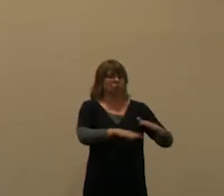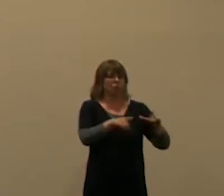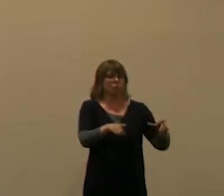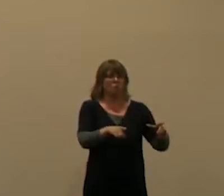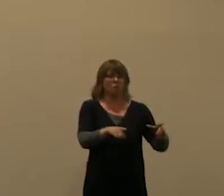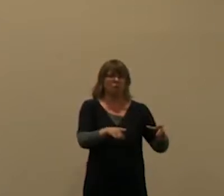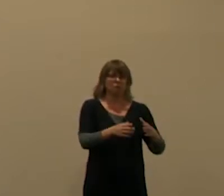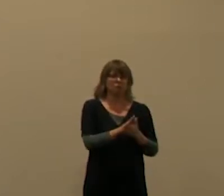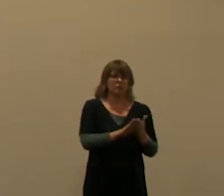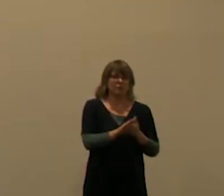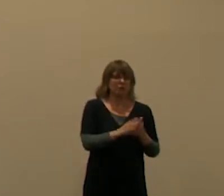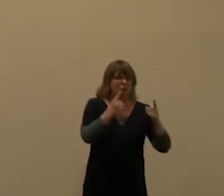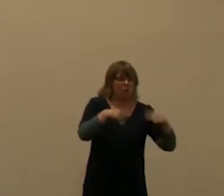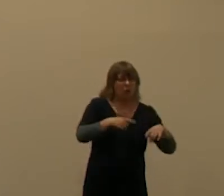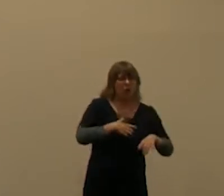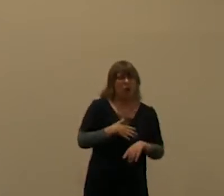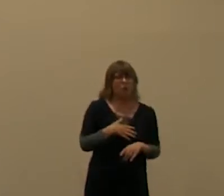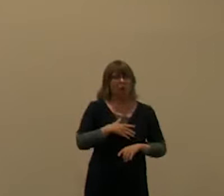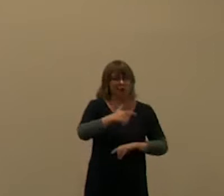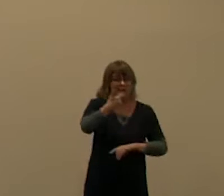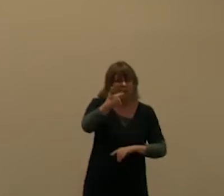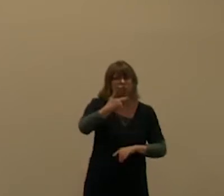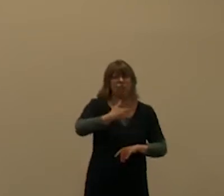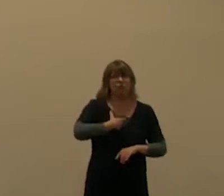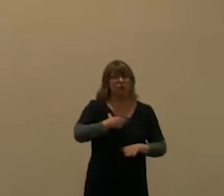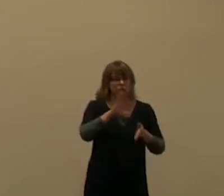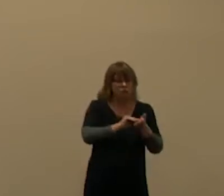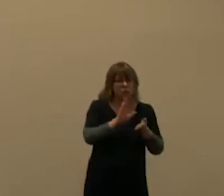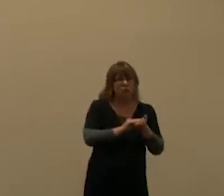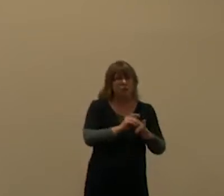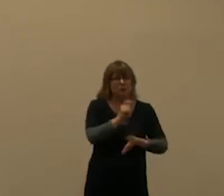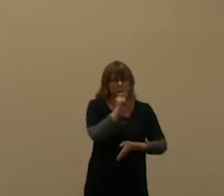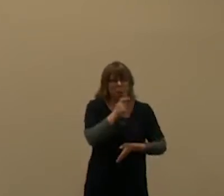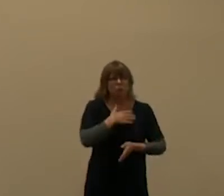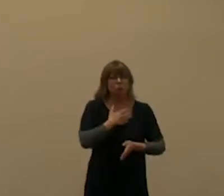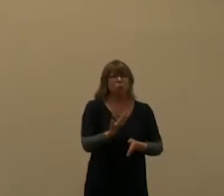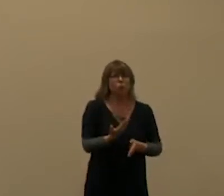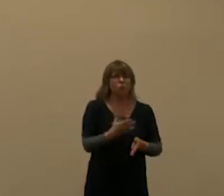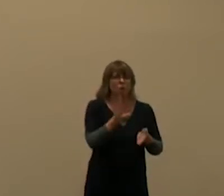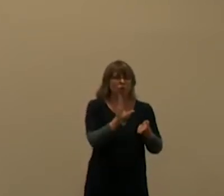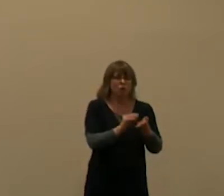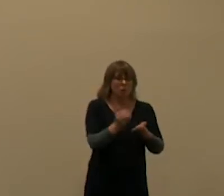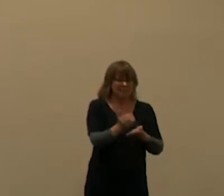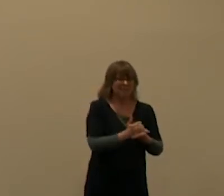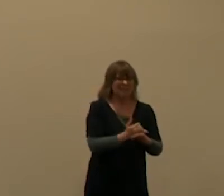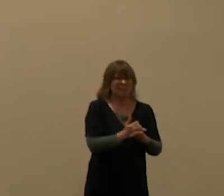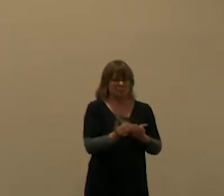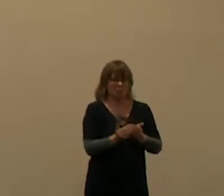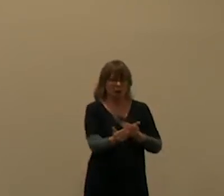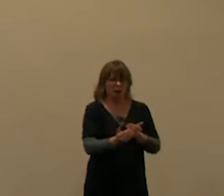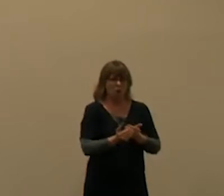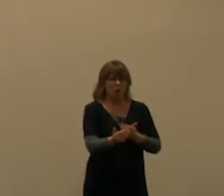we want to allow audio, video, recording, how long do we want to keep the recording, what do we want to do